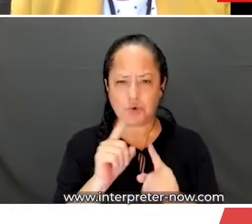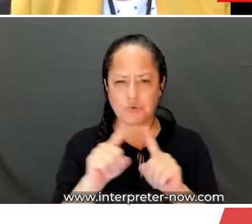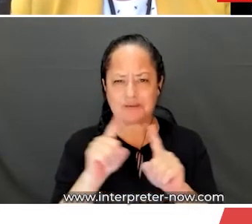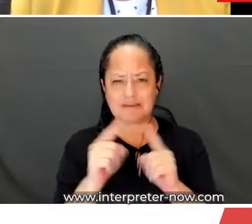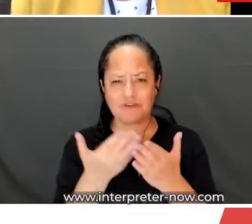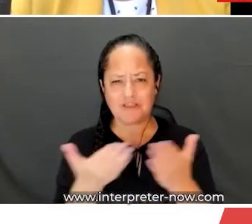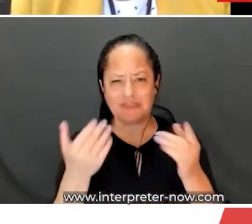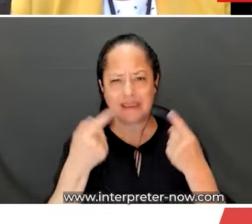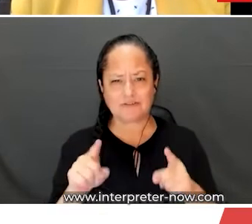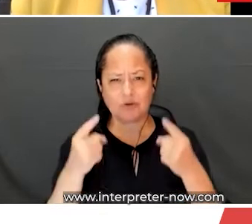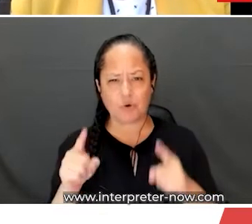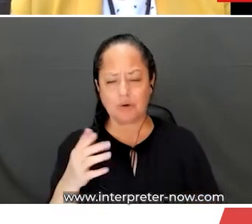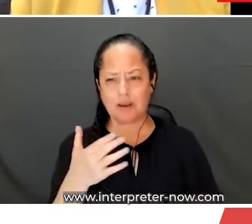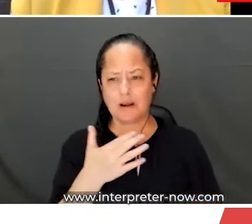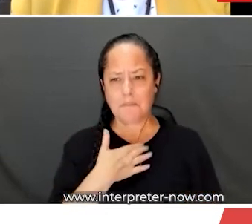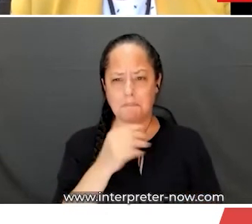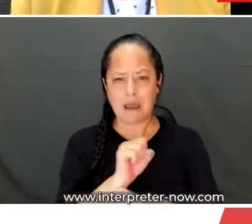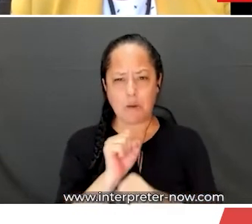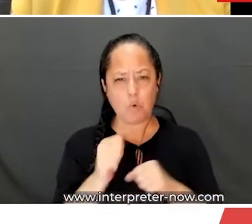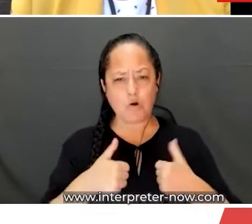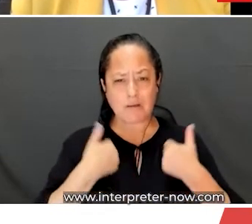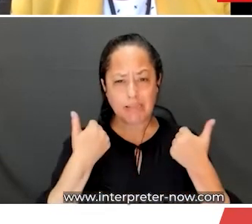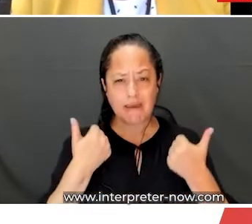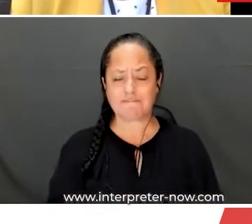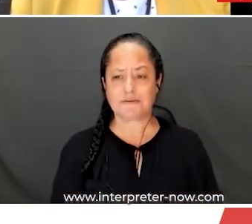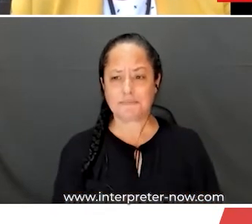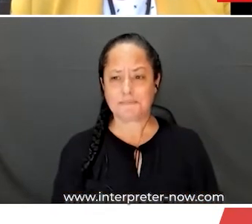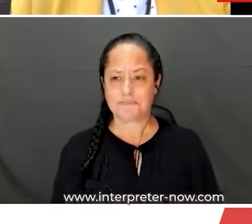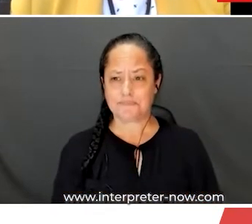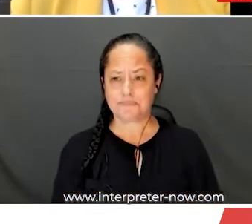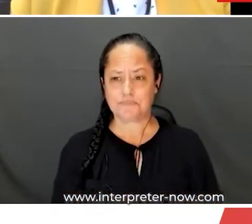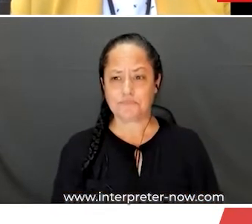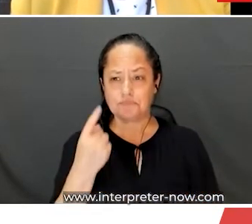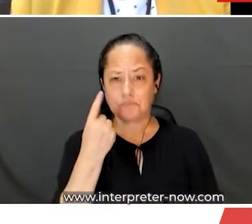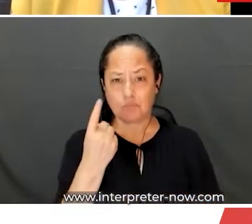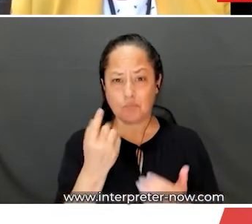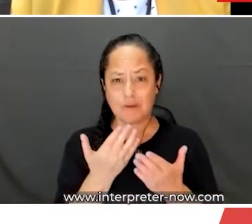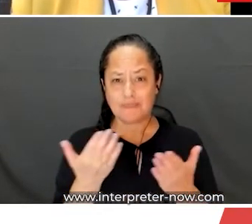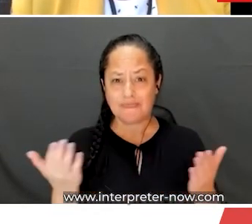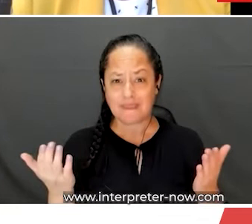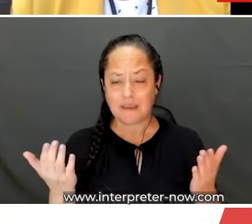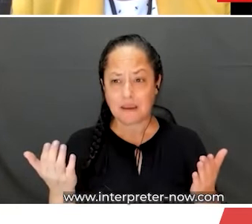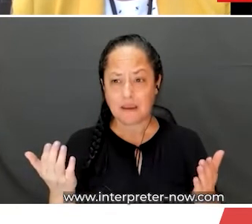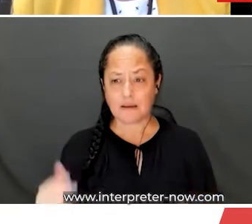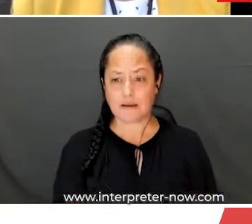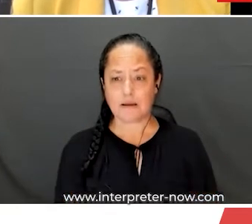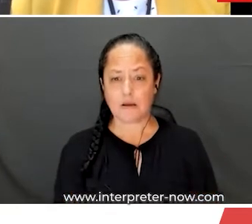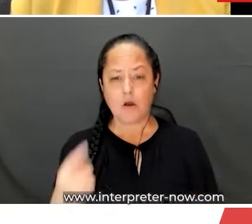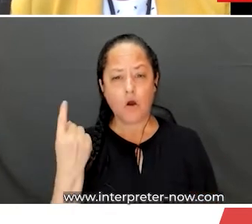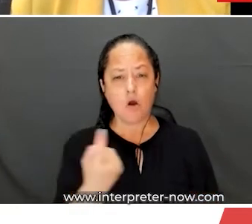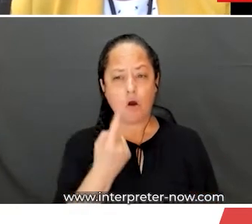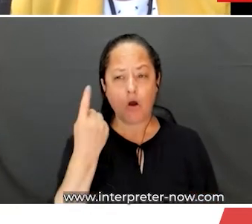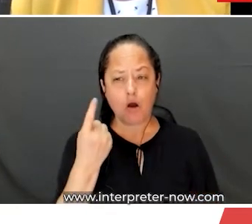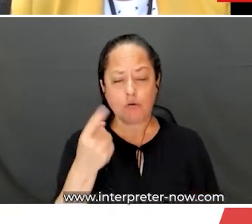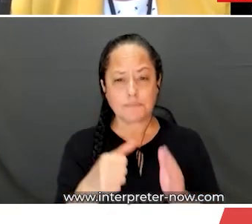my work life. And one of the things that always come to